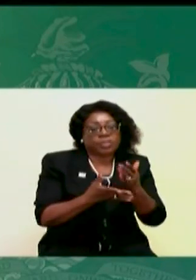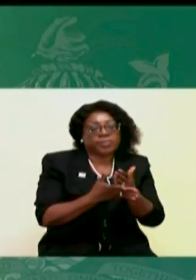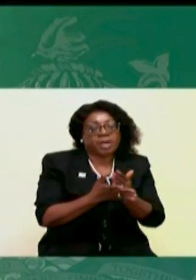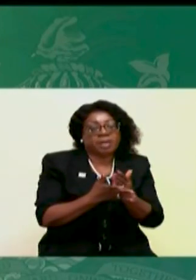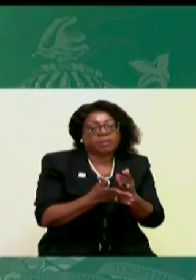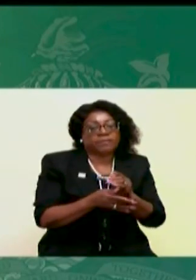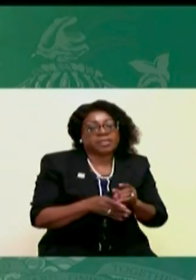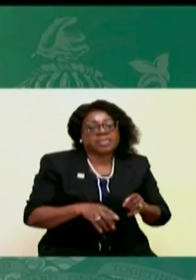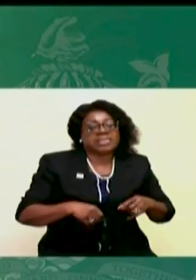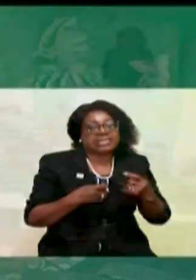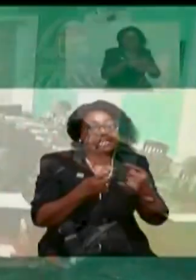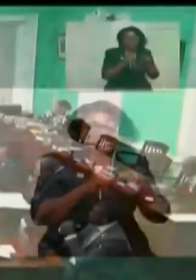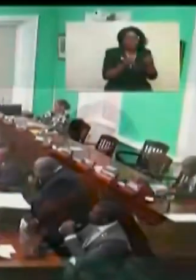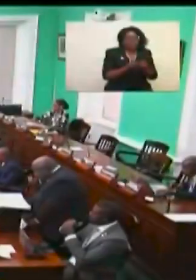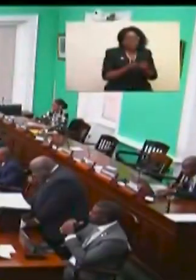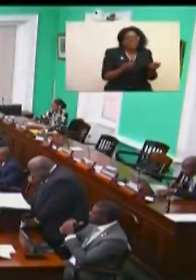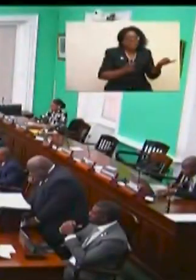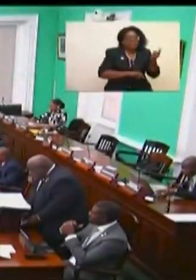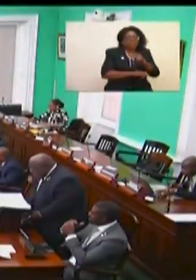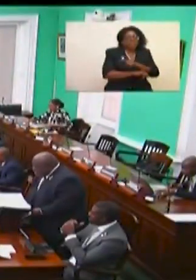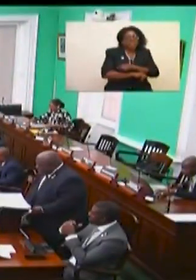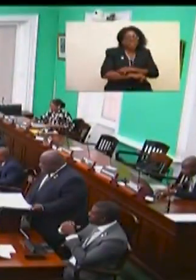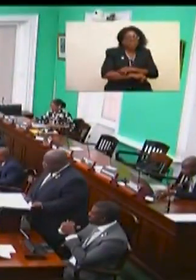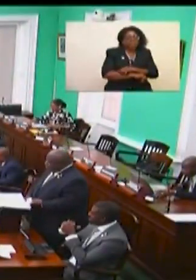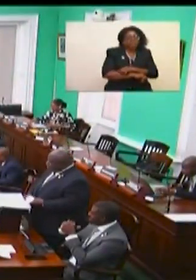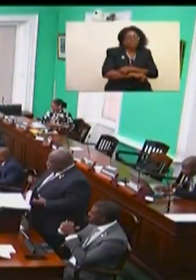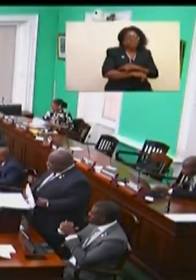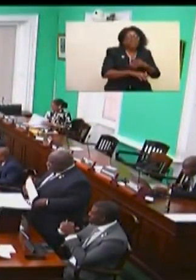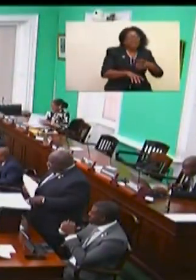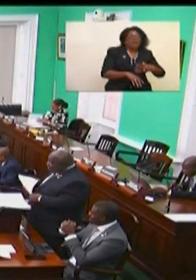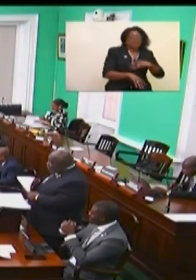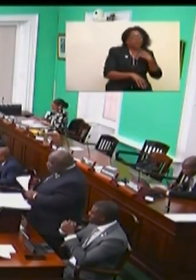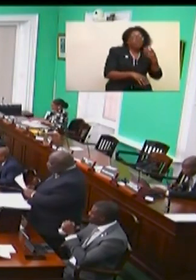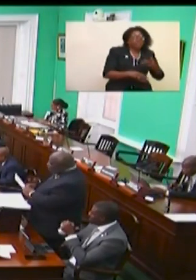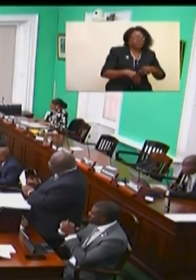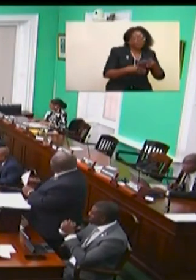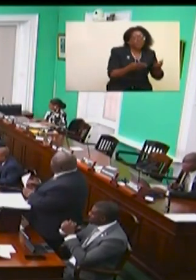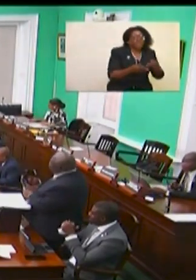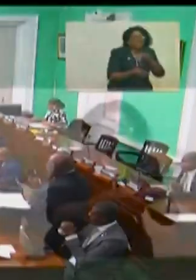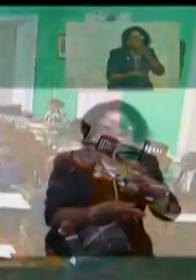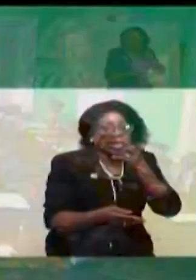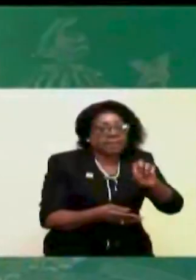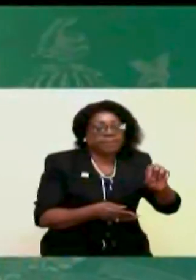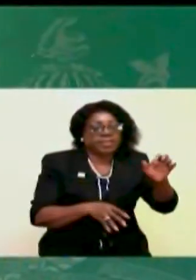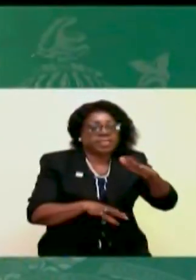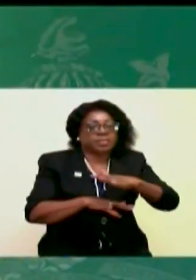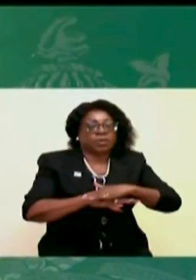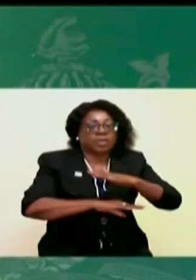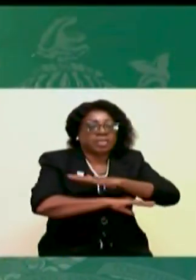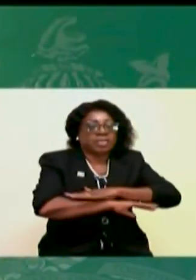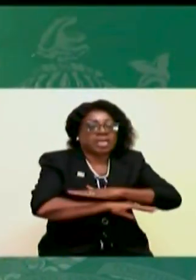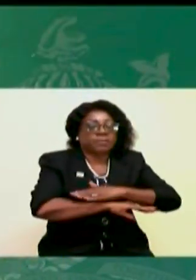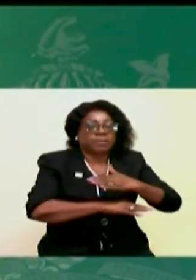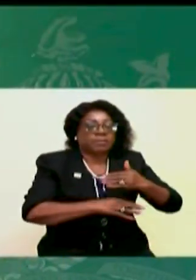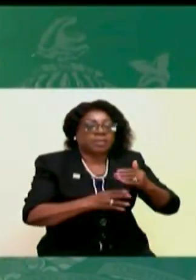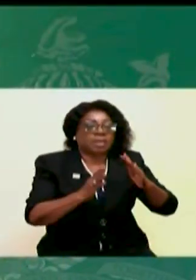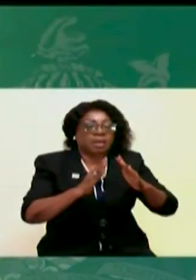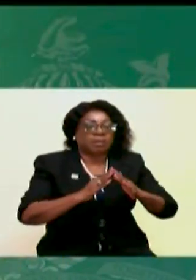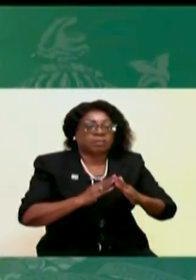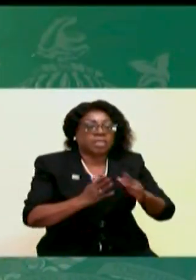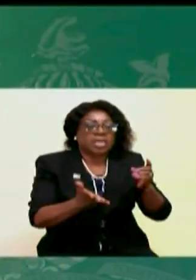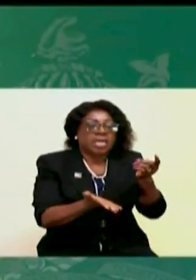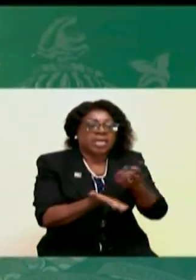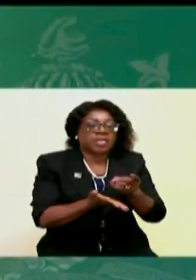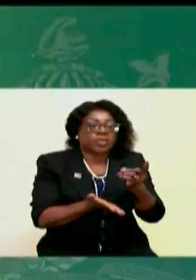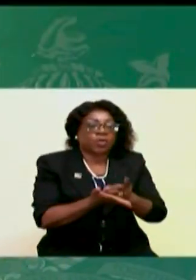team. And today, I wish to lay the evidence before the House, Madam Speaker, a document that